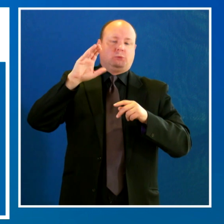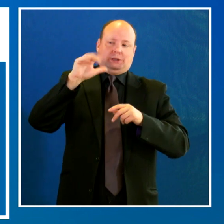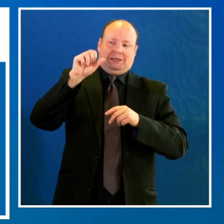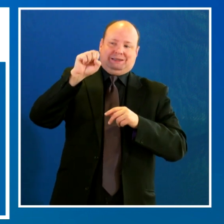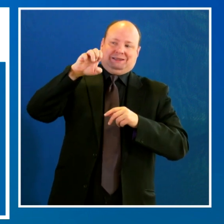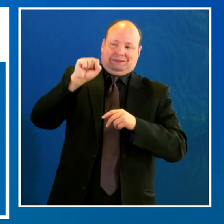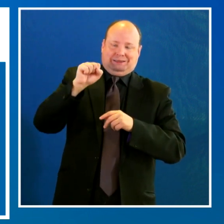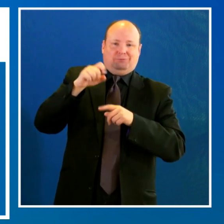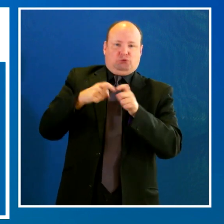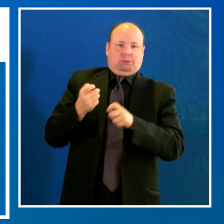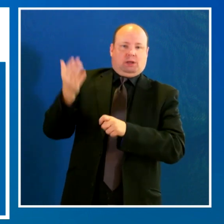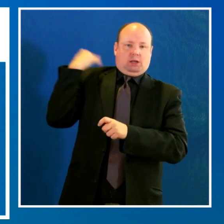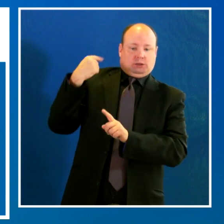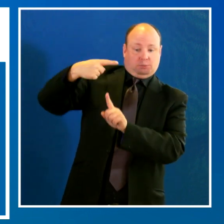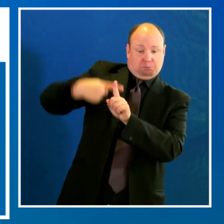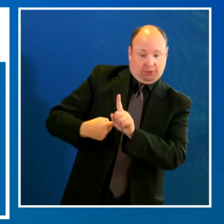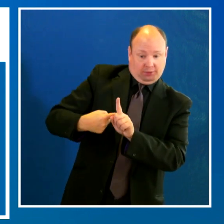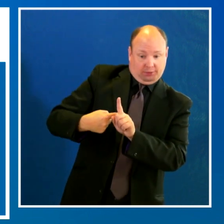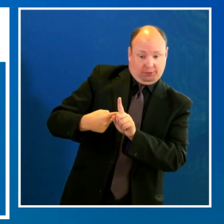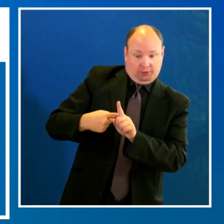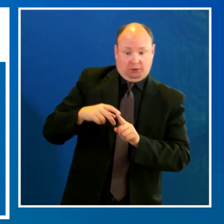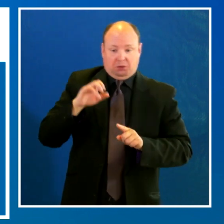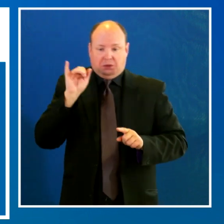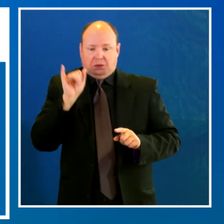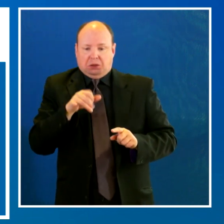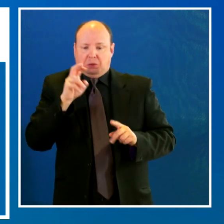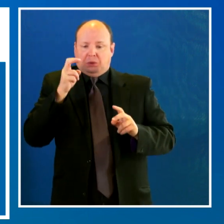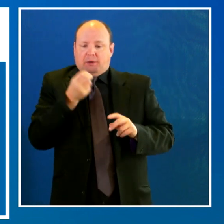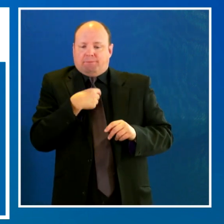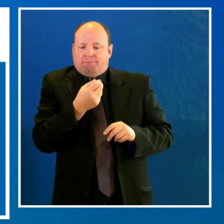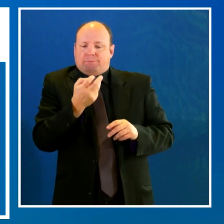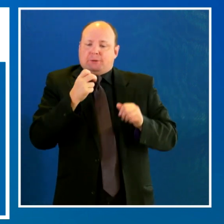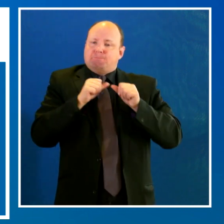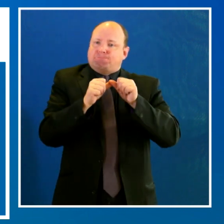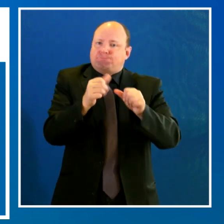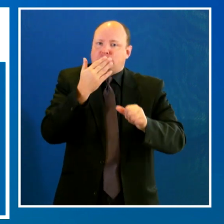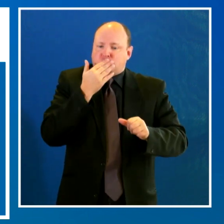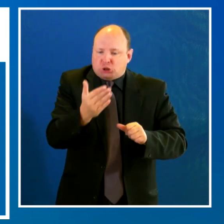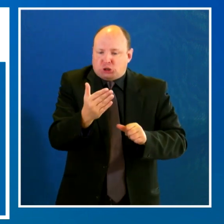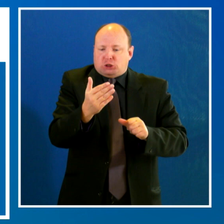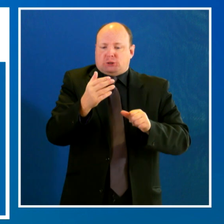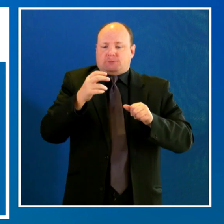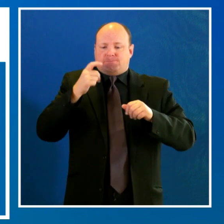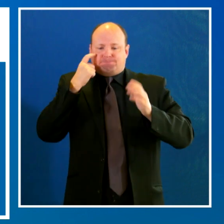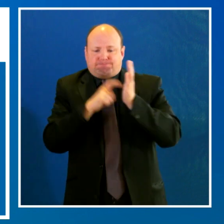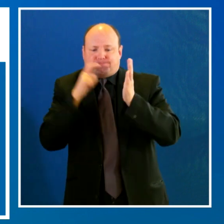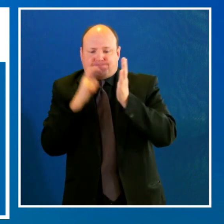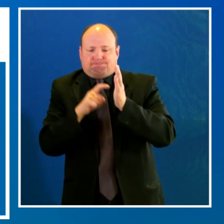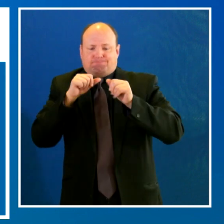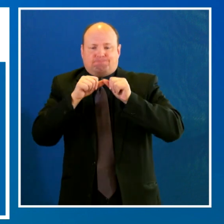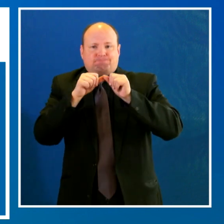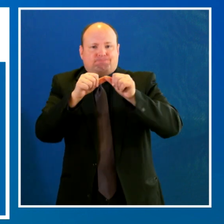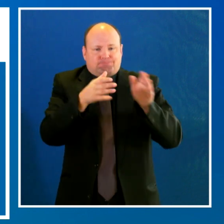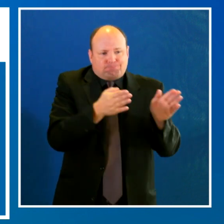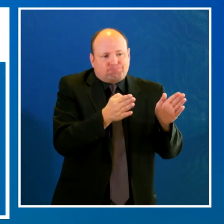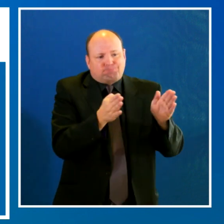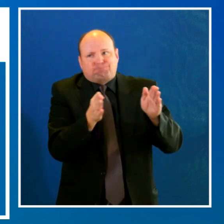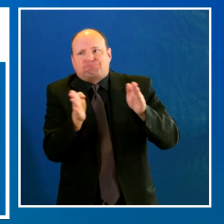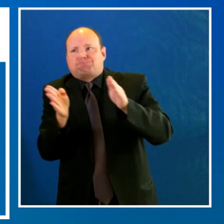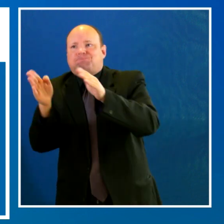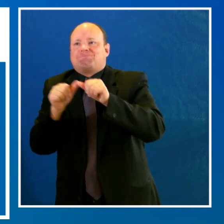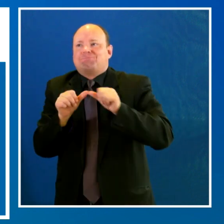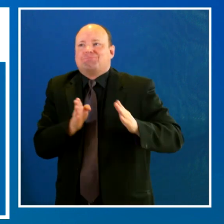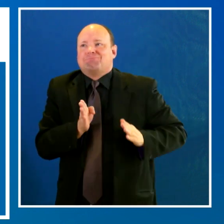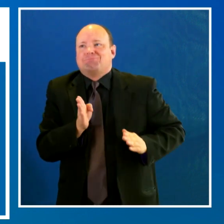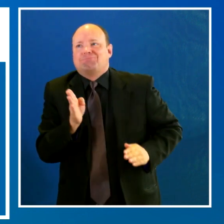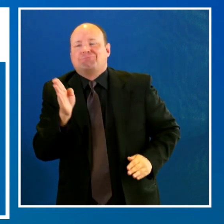ago. Also, the local economic recovery continues to be good, with several indicators continuing